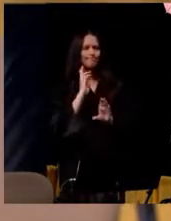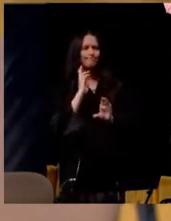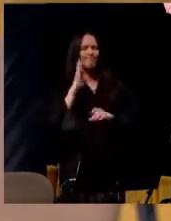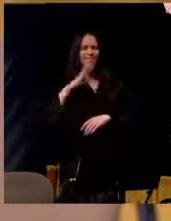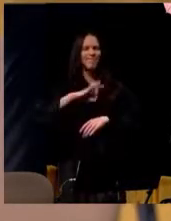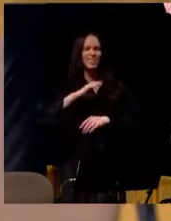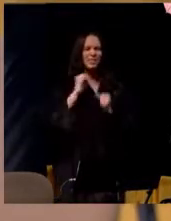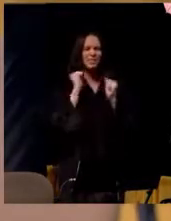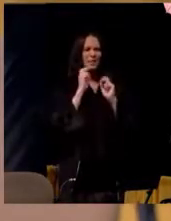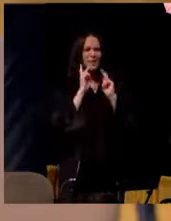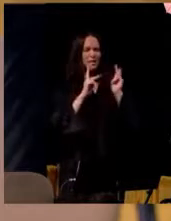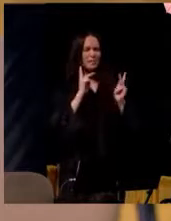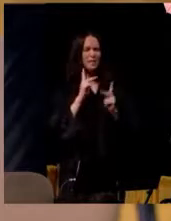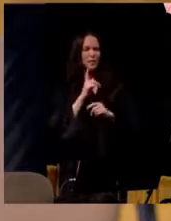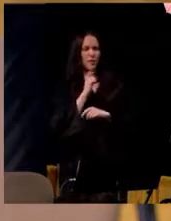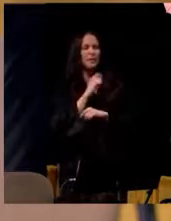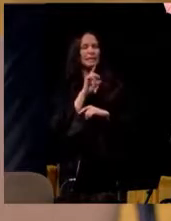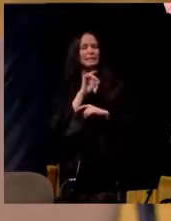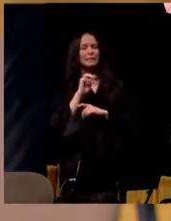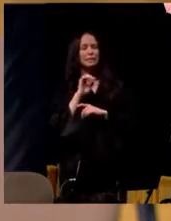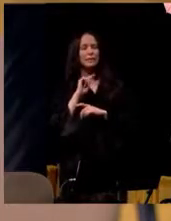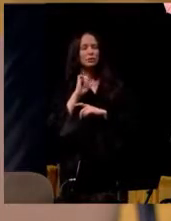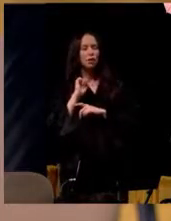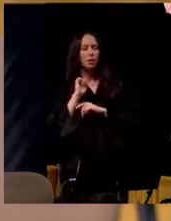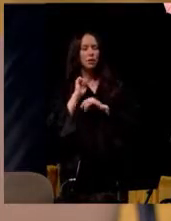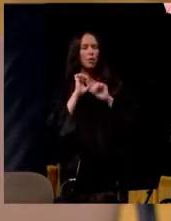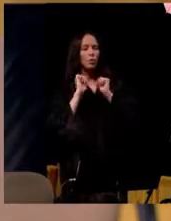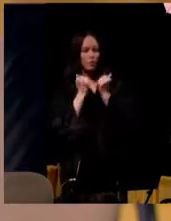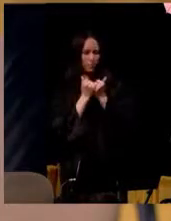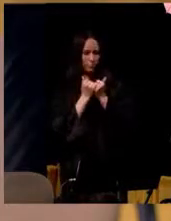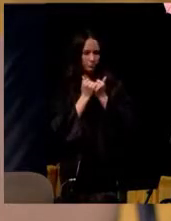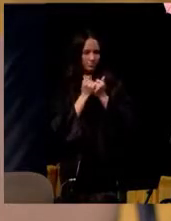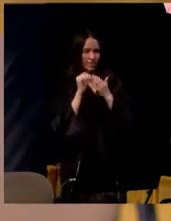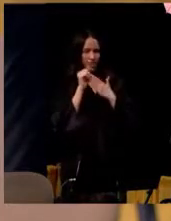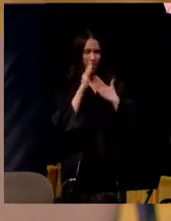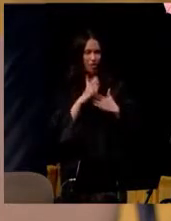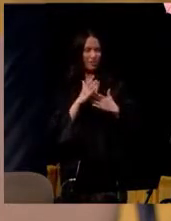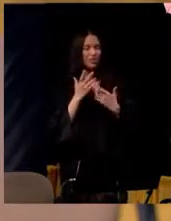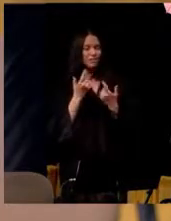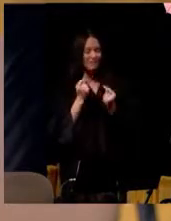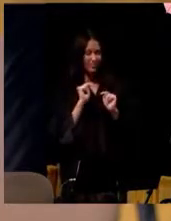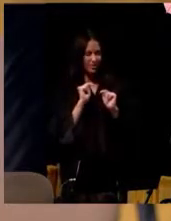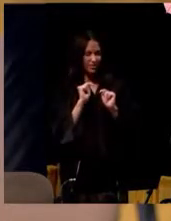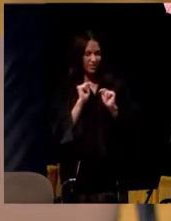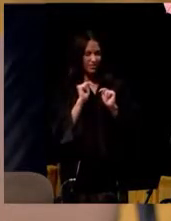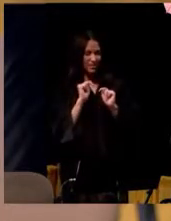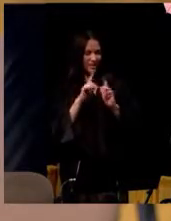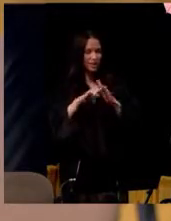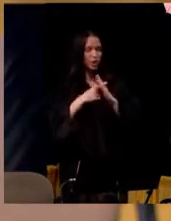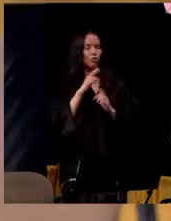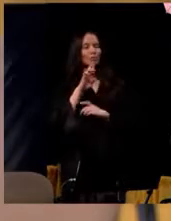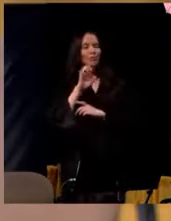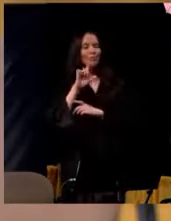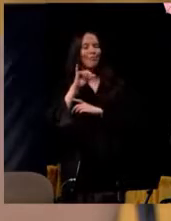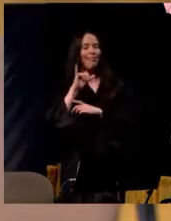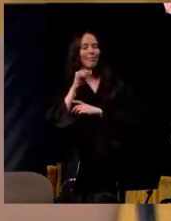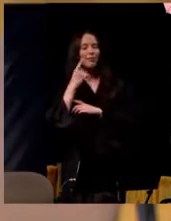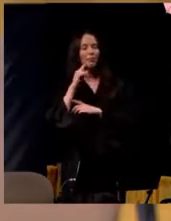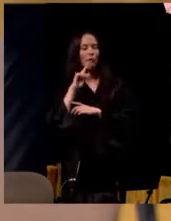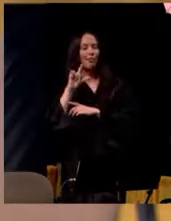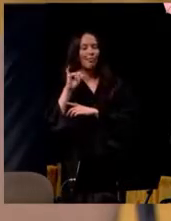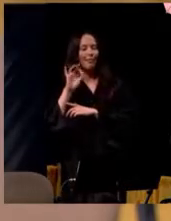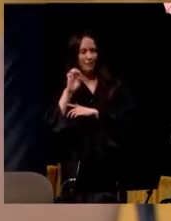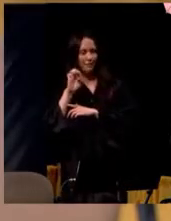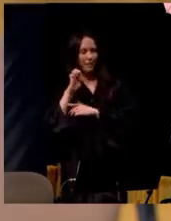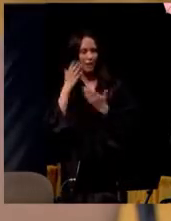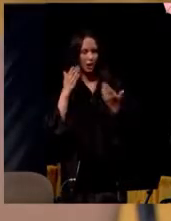local dementia-focused organizations. As a leader of her efforts, she also initiated our Relay for Life here at Davies, where